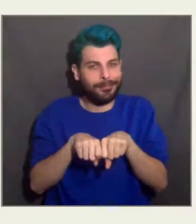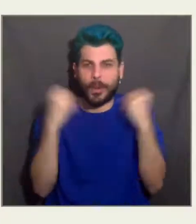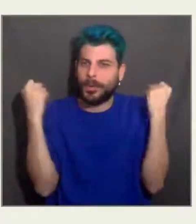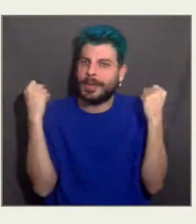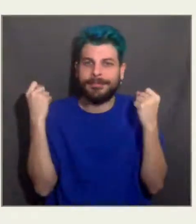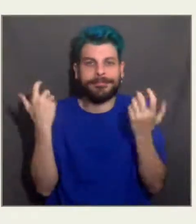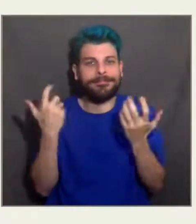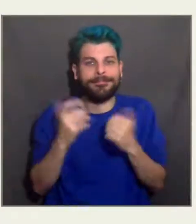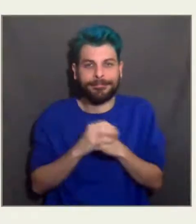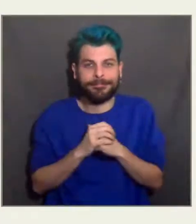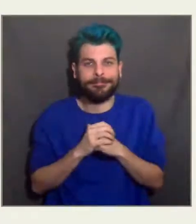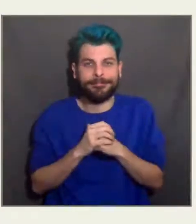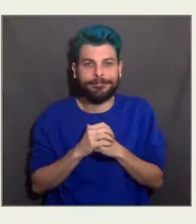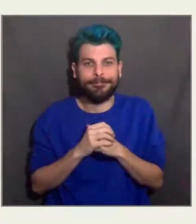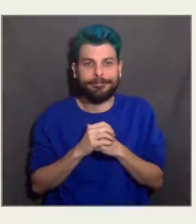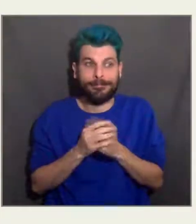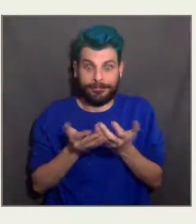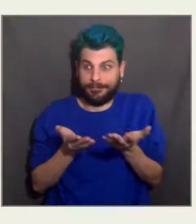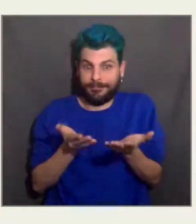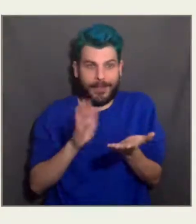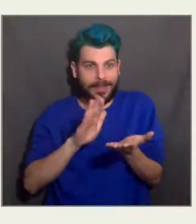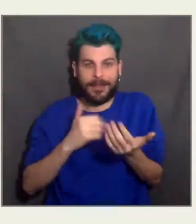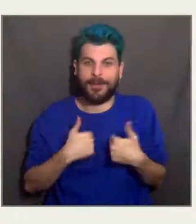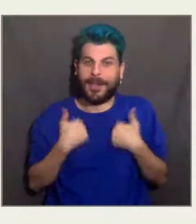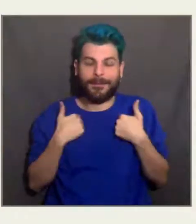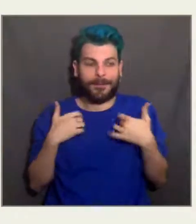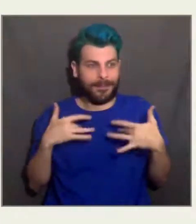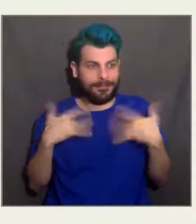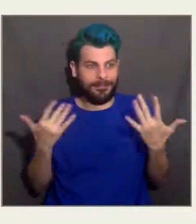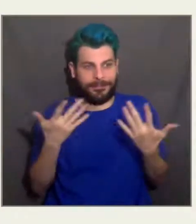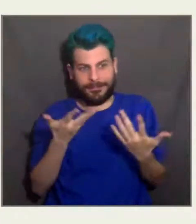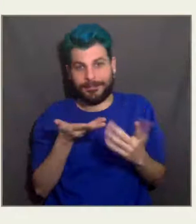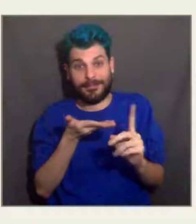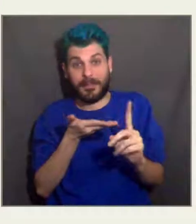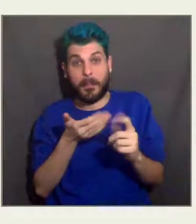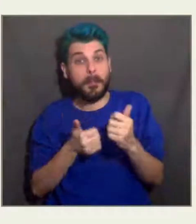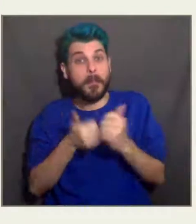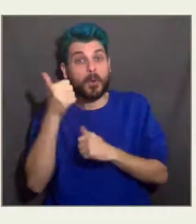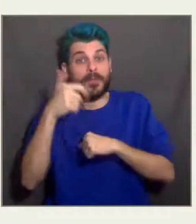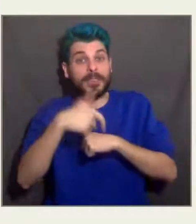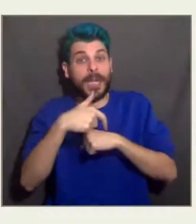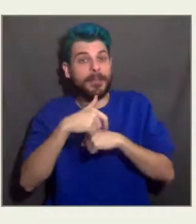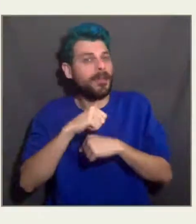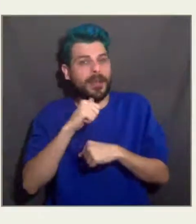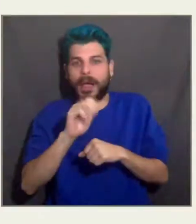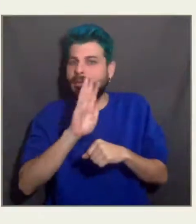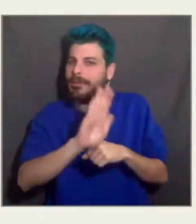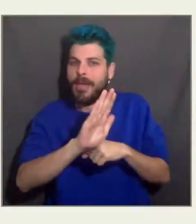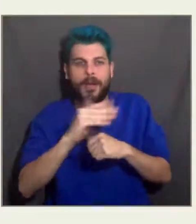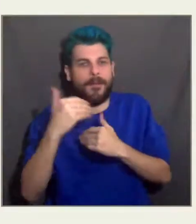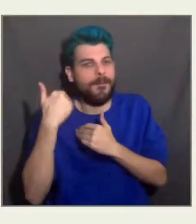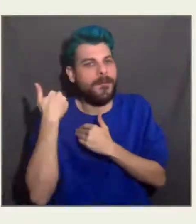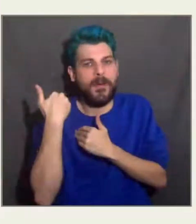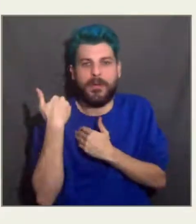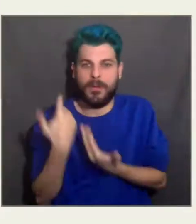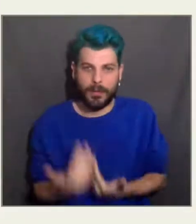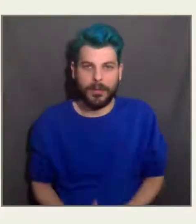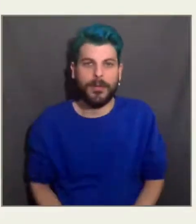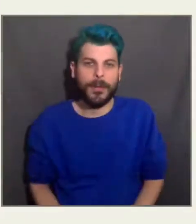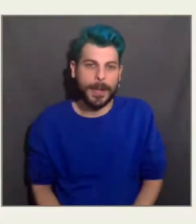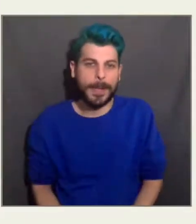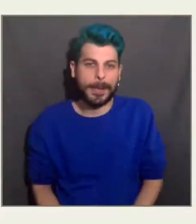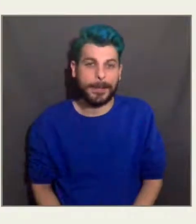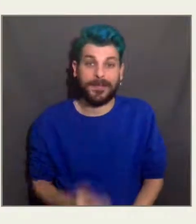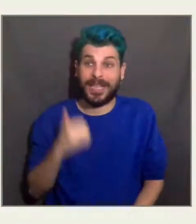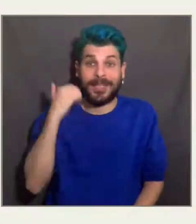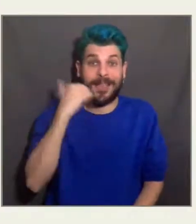they've landed. And for a lot of them, no fault of their own. And a lot more people are becoming unhoused